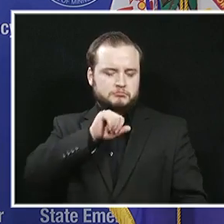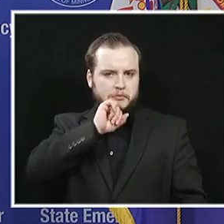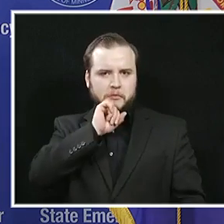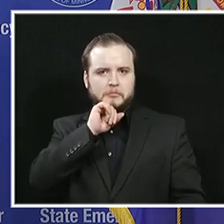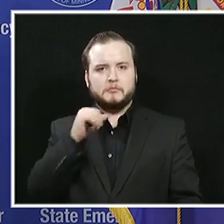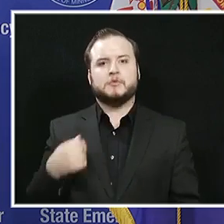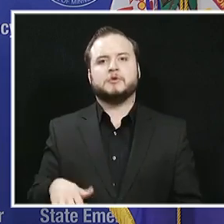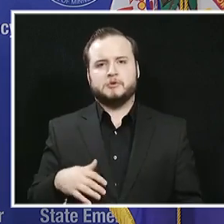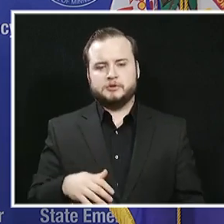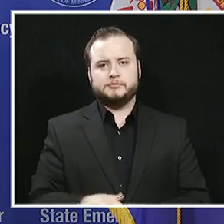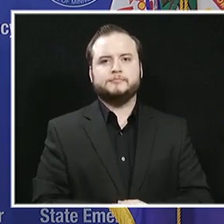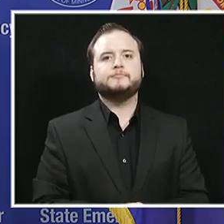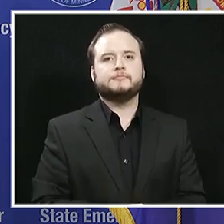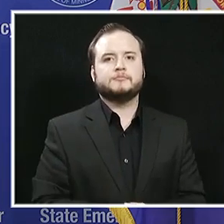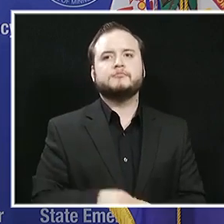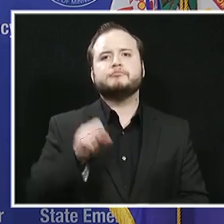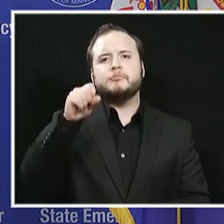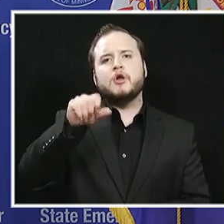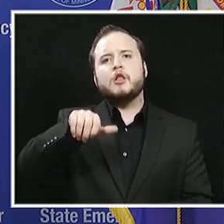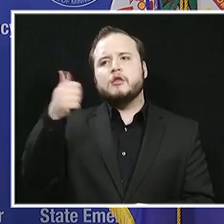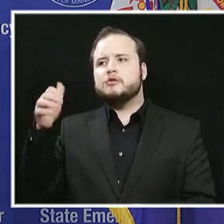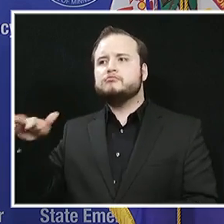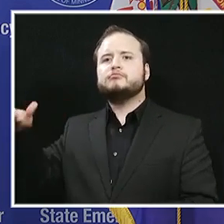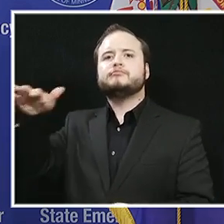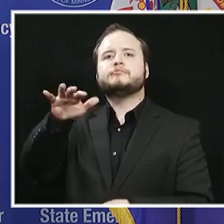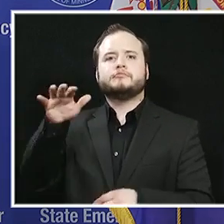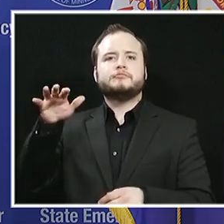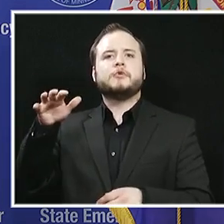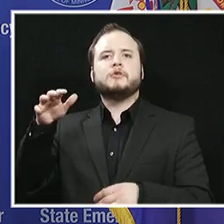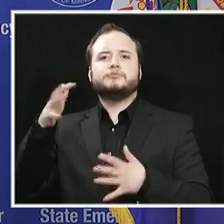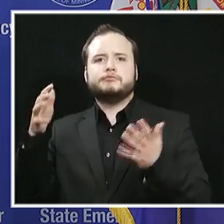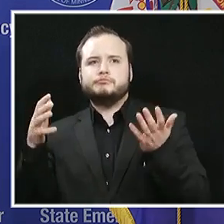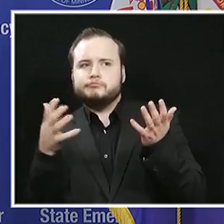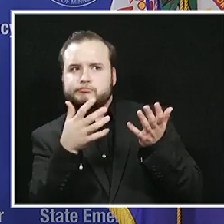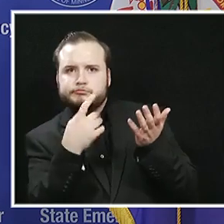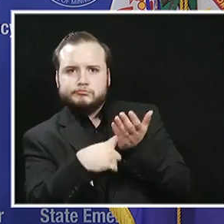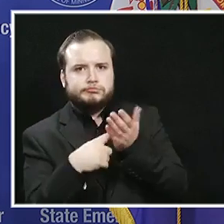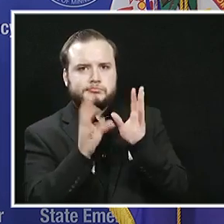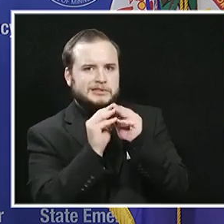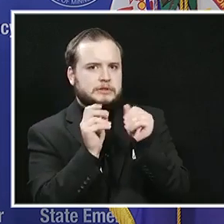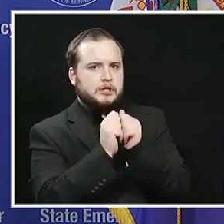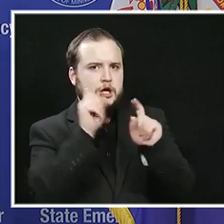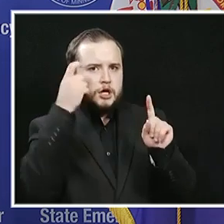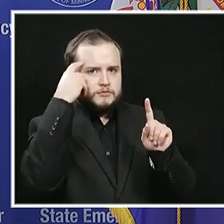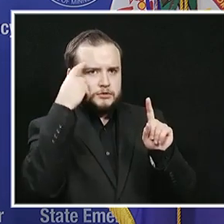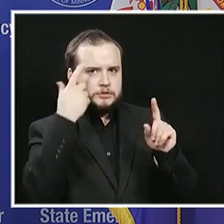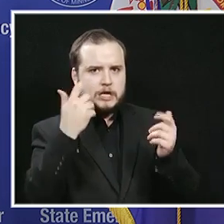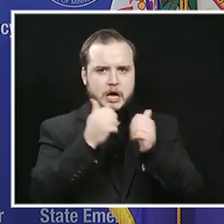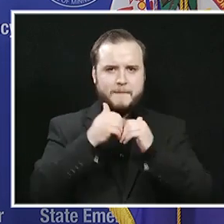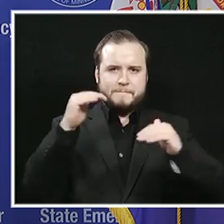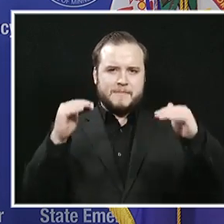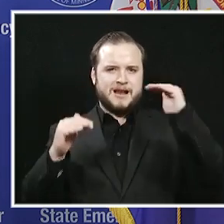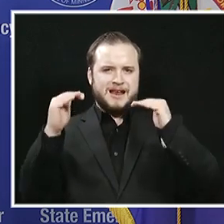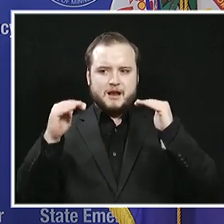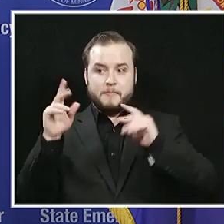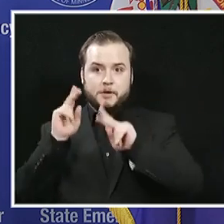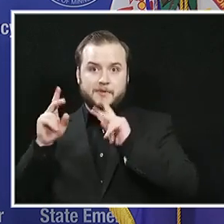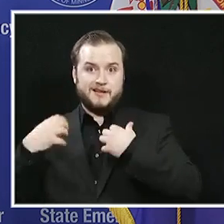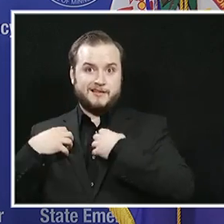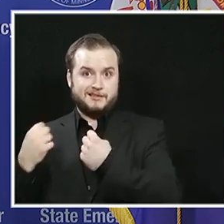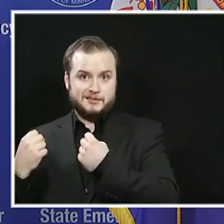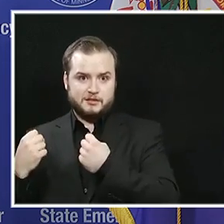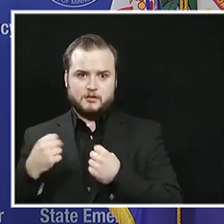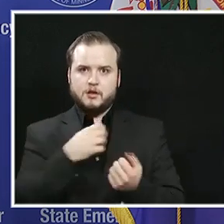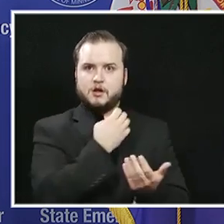and his staff to really talk about how we need to balance that public health element with the economic health element. And I think today's action shows that there's some